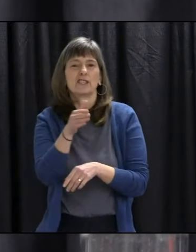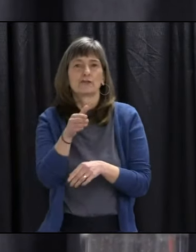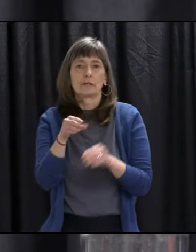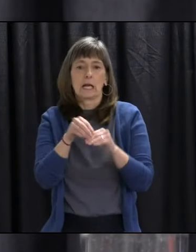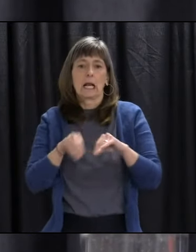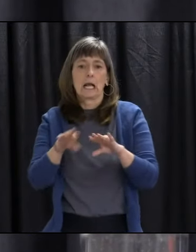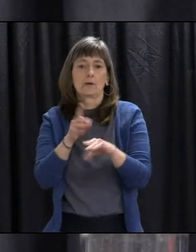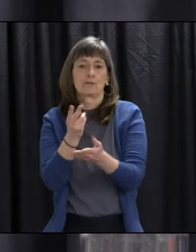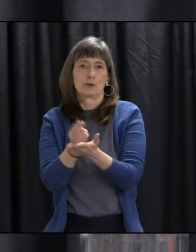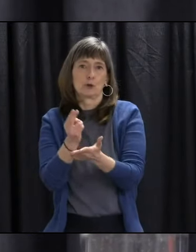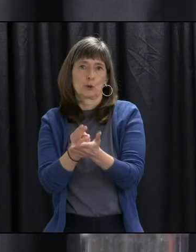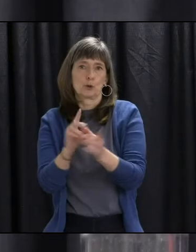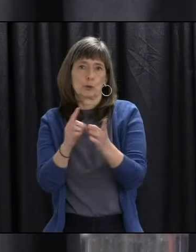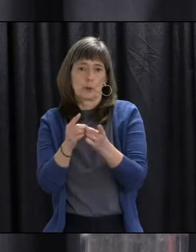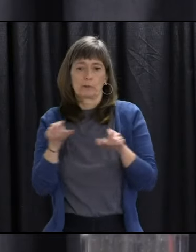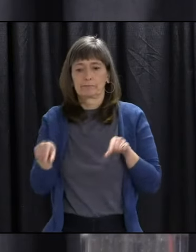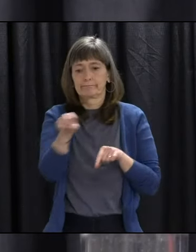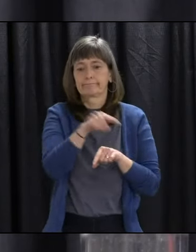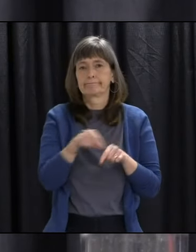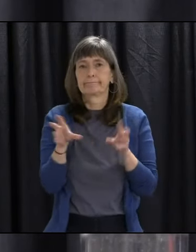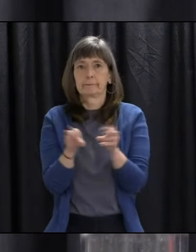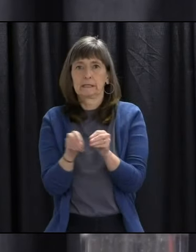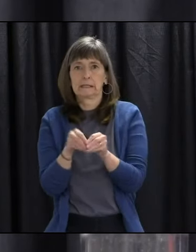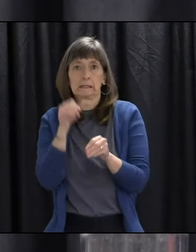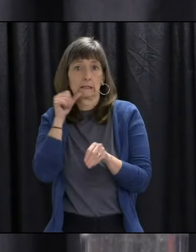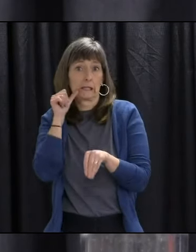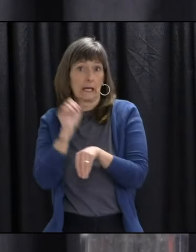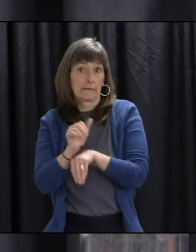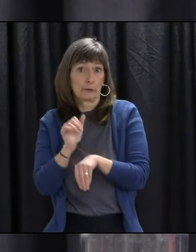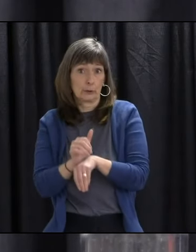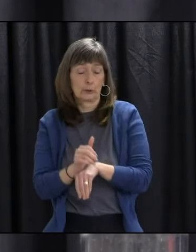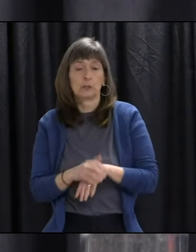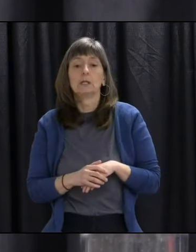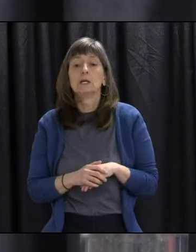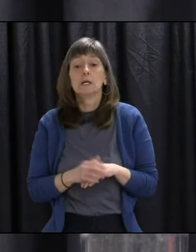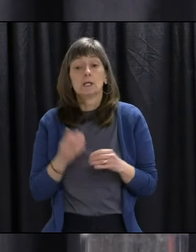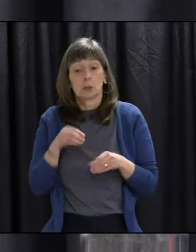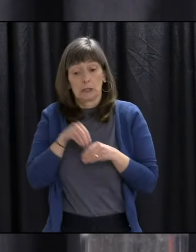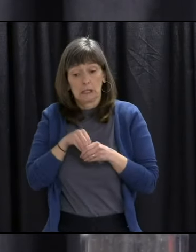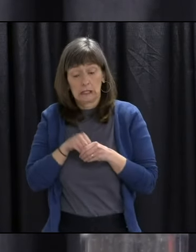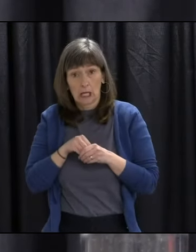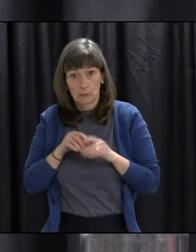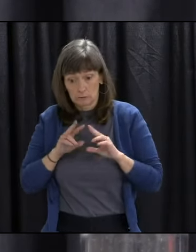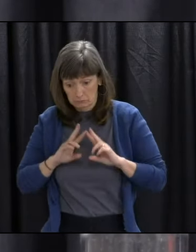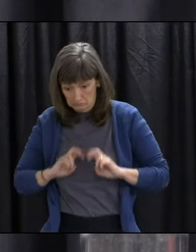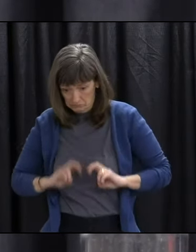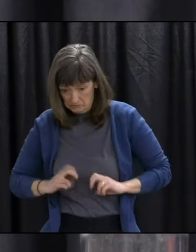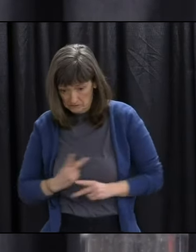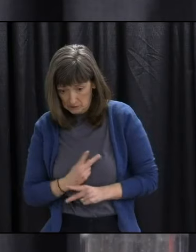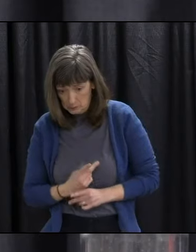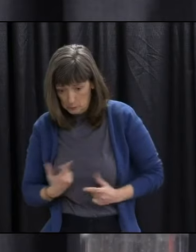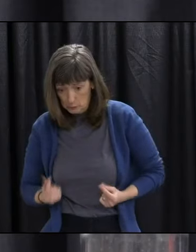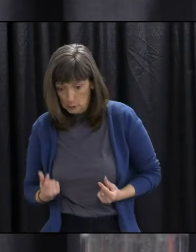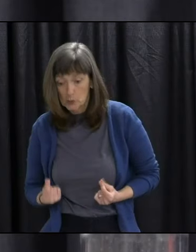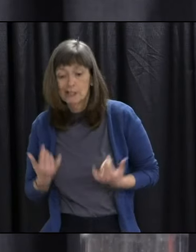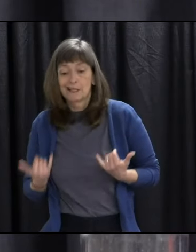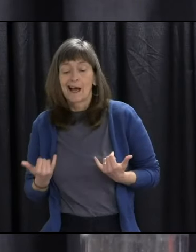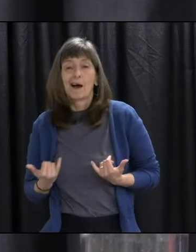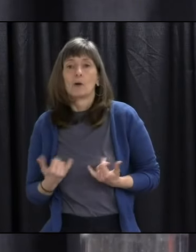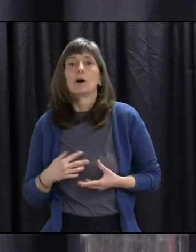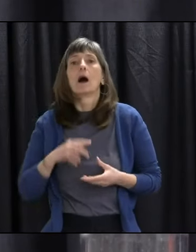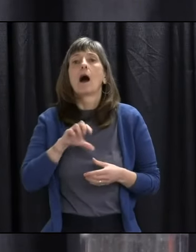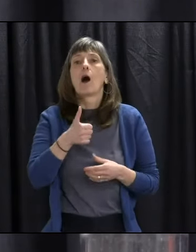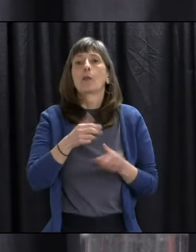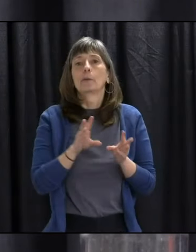land resources. We have now concluded that internal piece, and we've moved into an external phase of